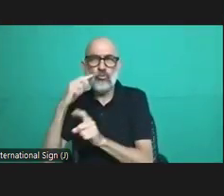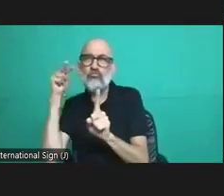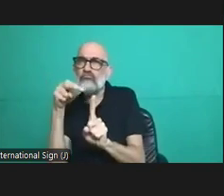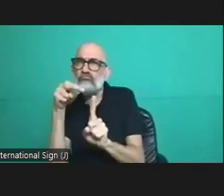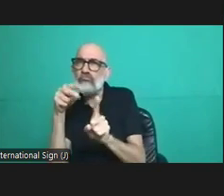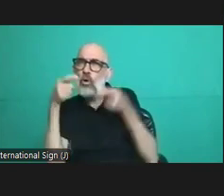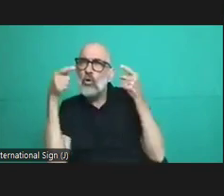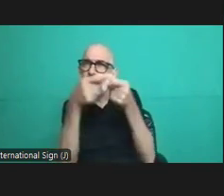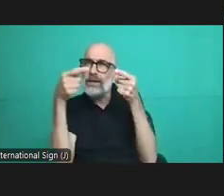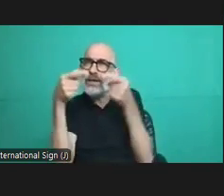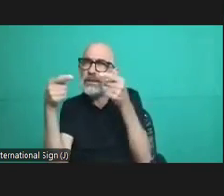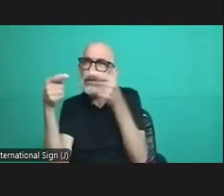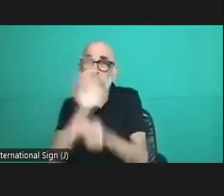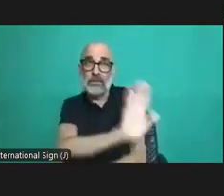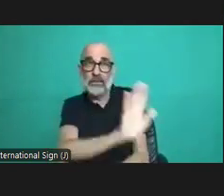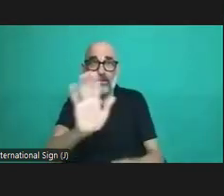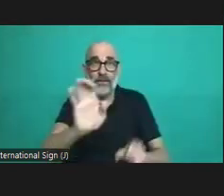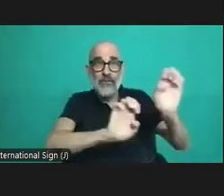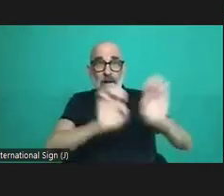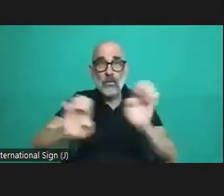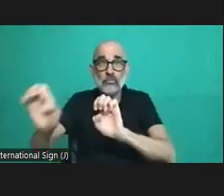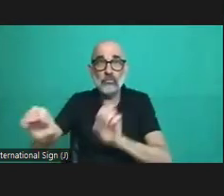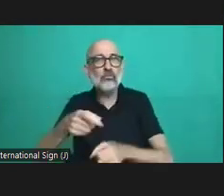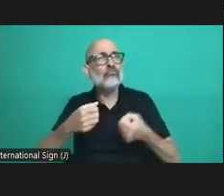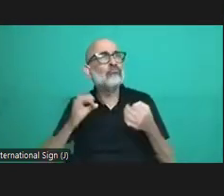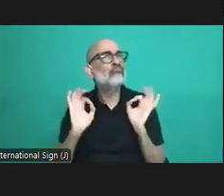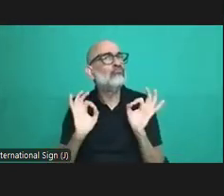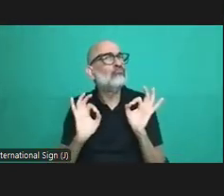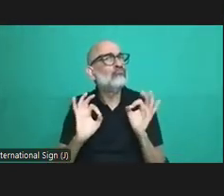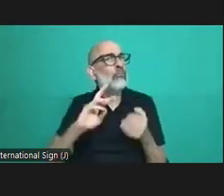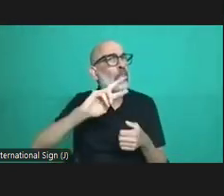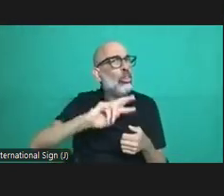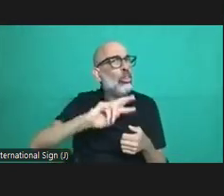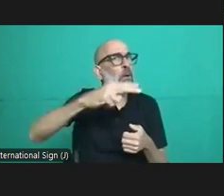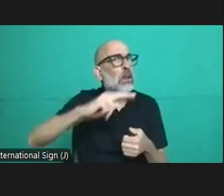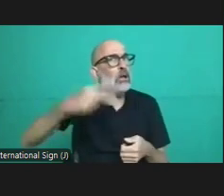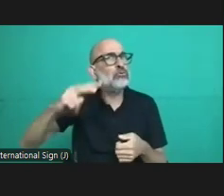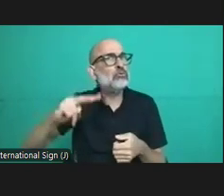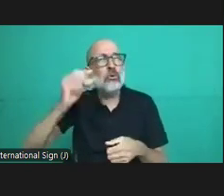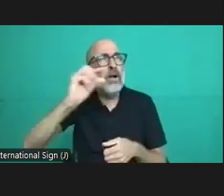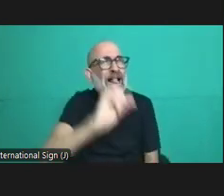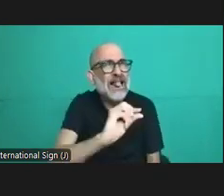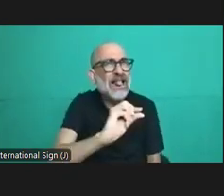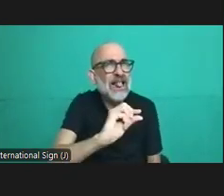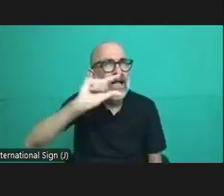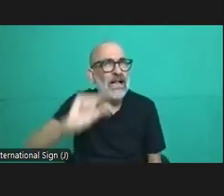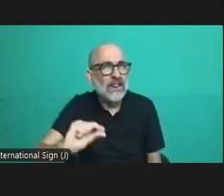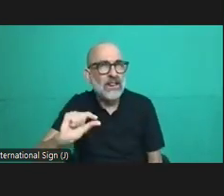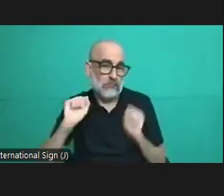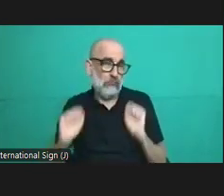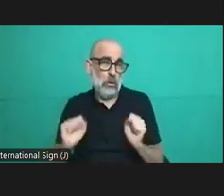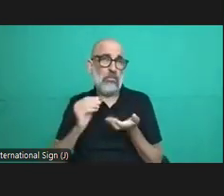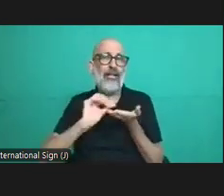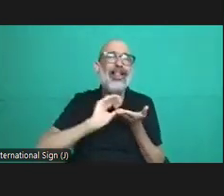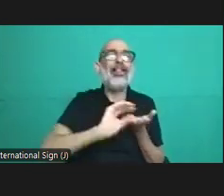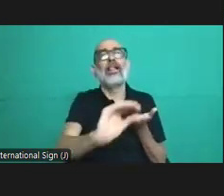In regards to, let us say, human resources as another example, the Ministry of Finance would